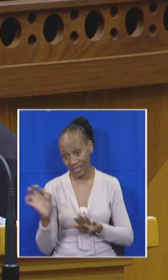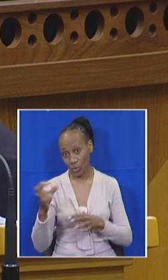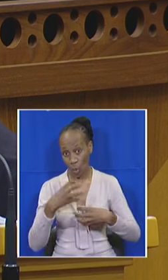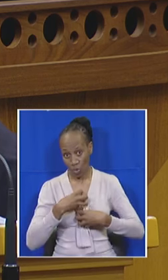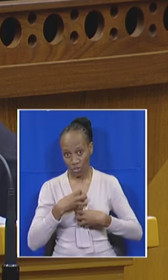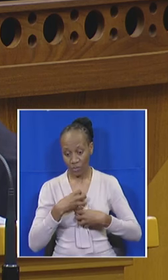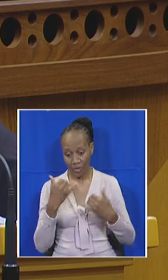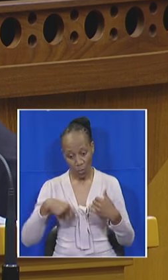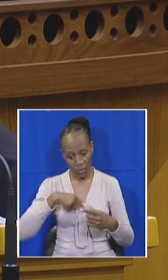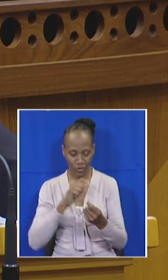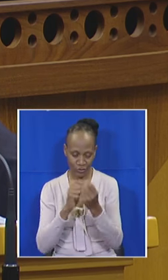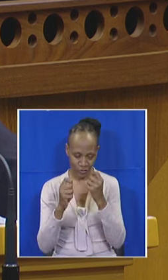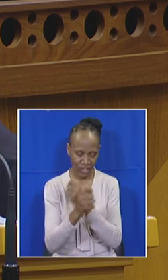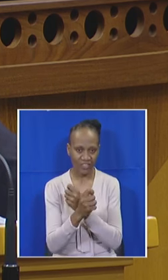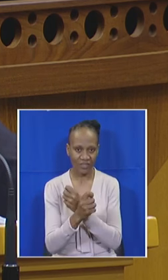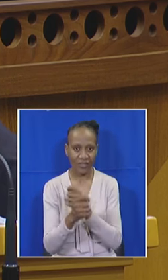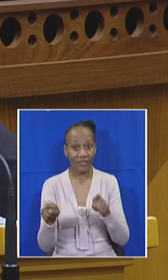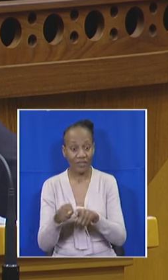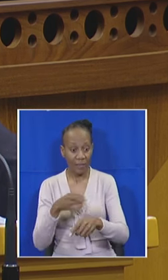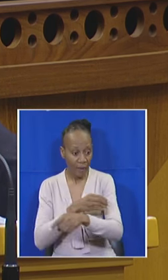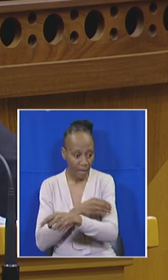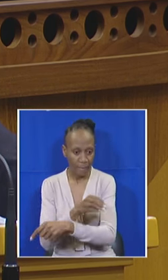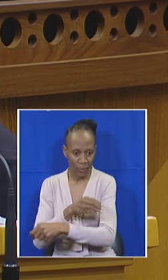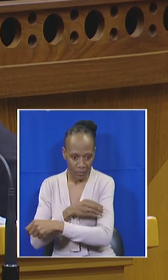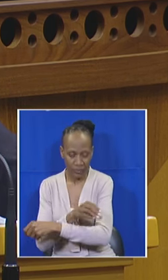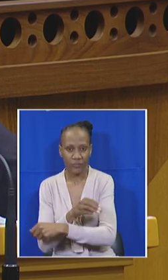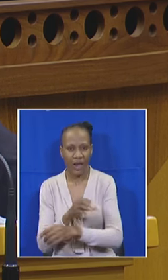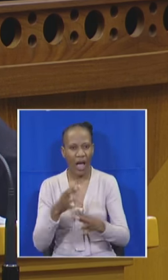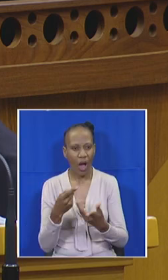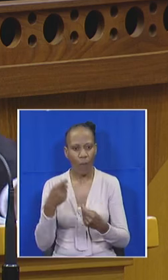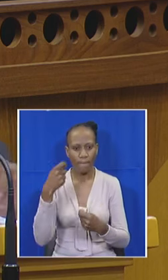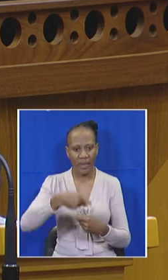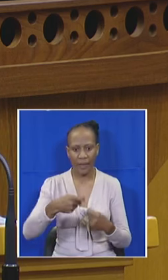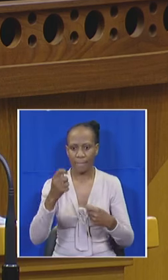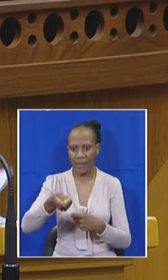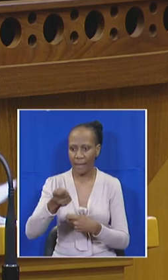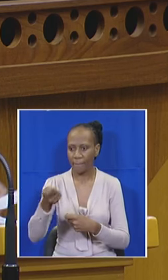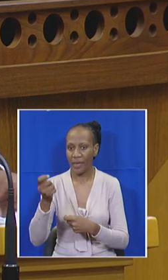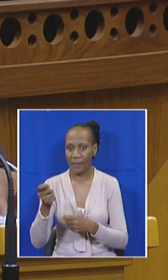and empowerment through dividend payments only.